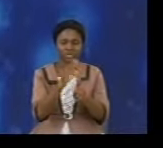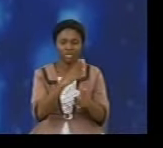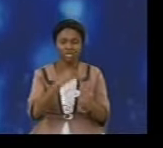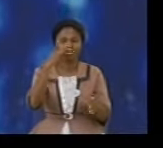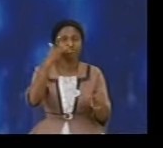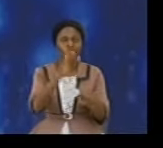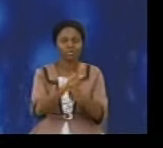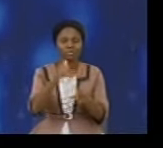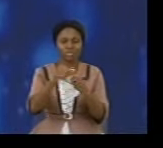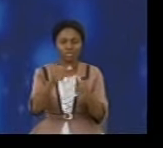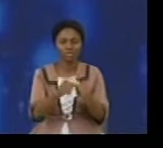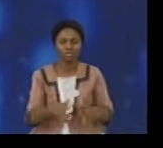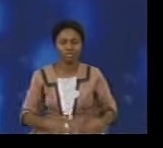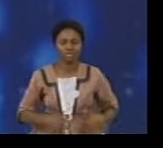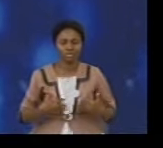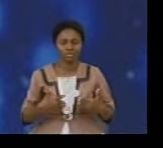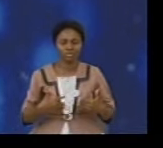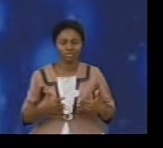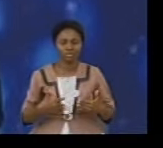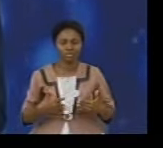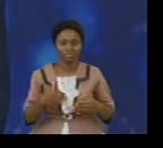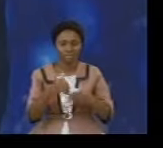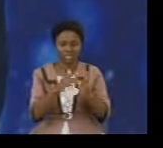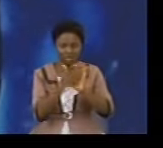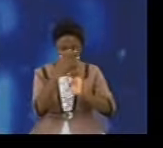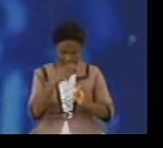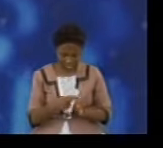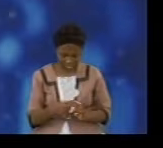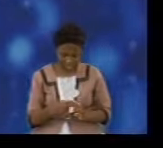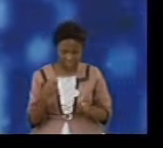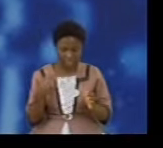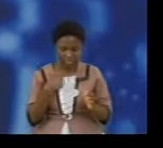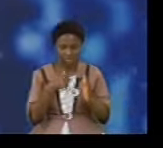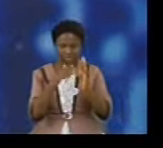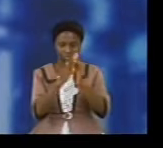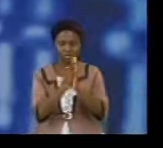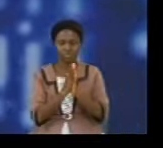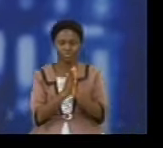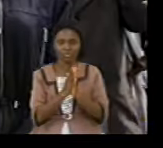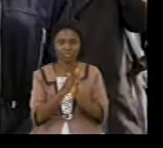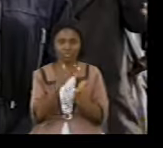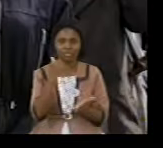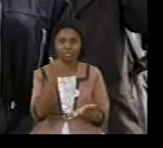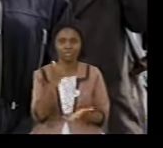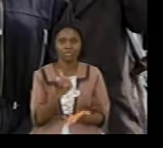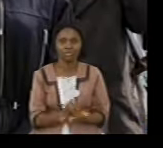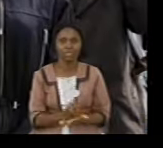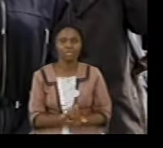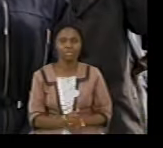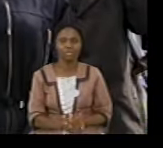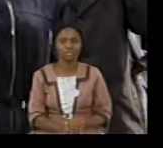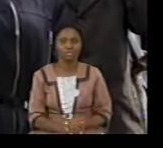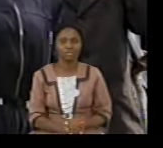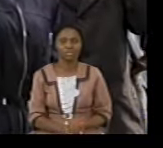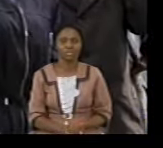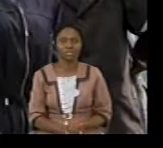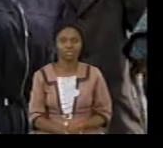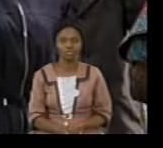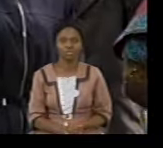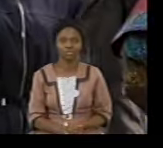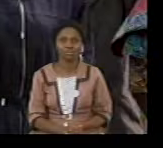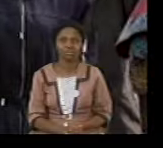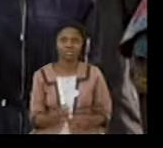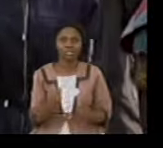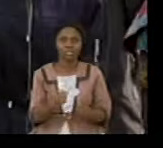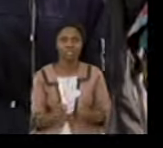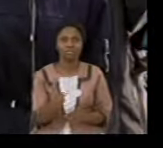every life. Amen. In Jesus' name we pray. Amen. And everybody